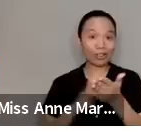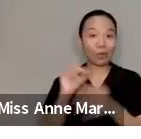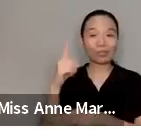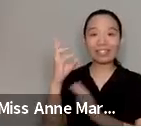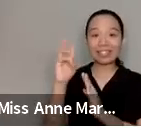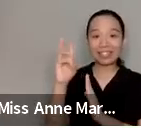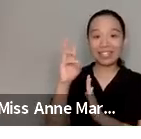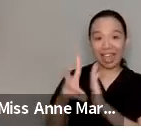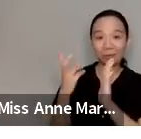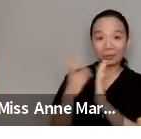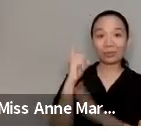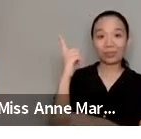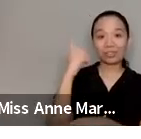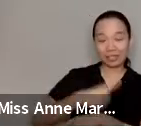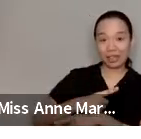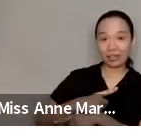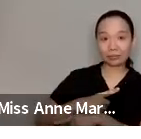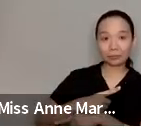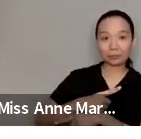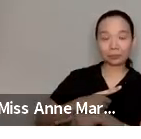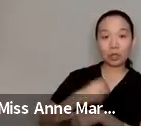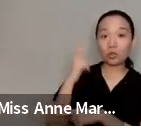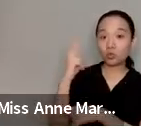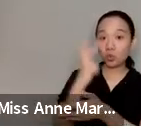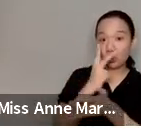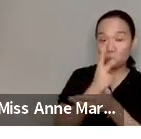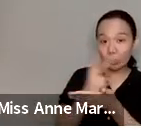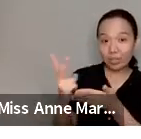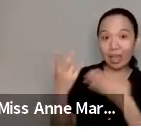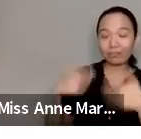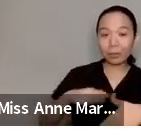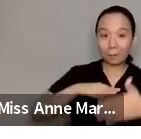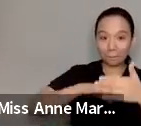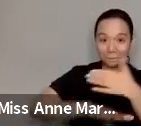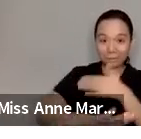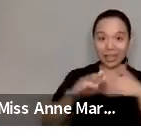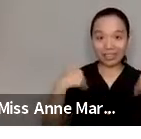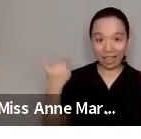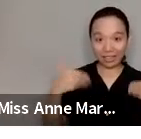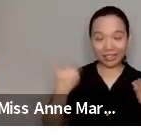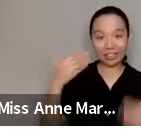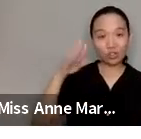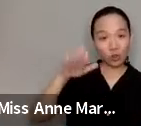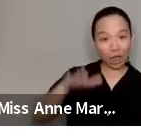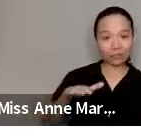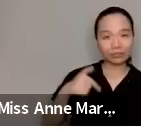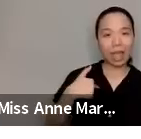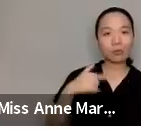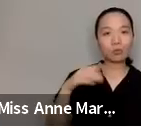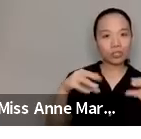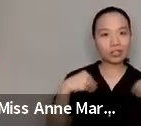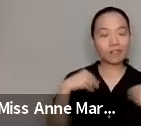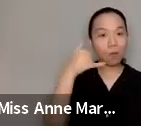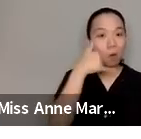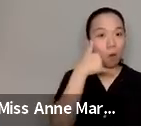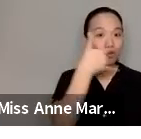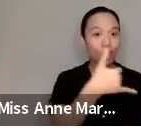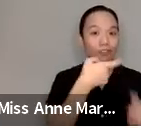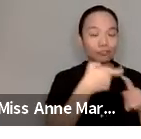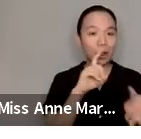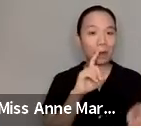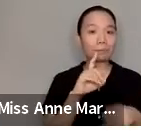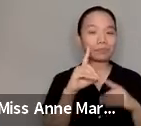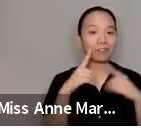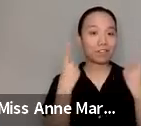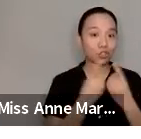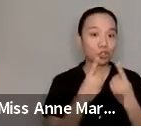day. Roughly 2 weeks after giving birth to my youngest child, I received a call from the division office